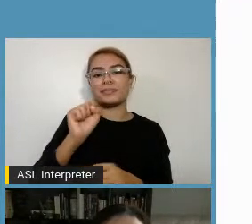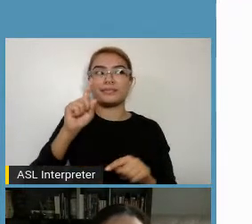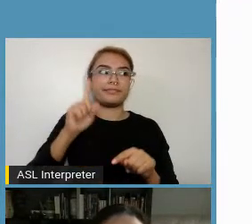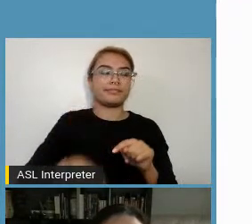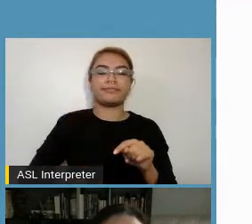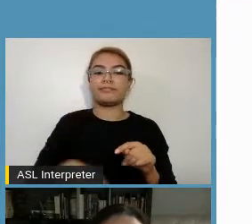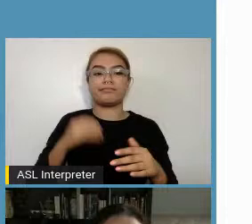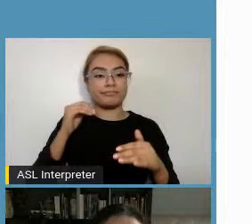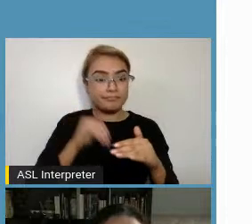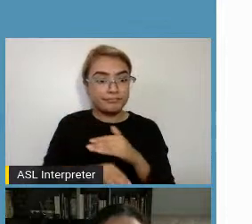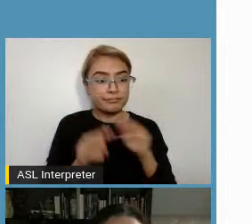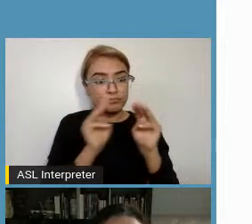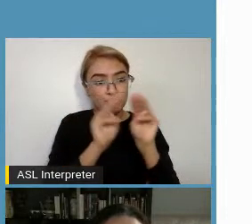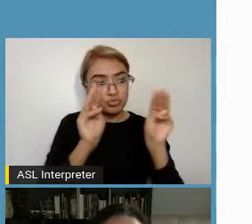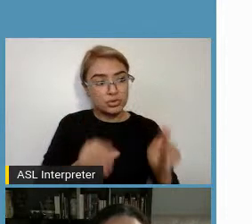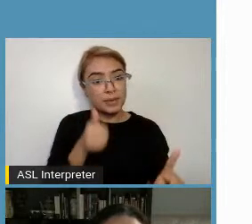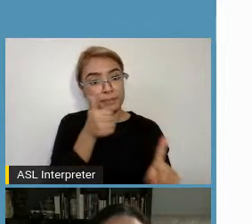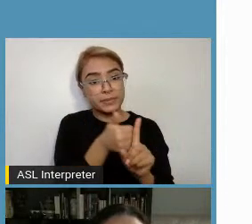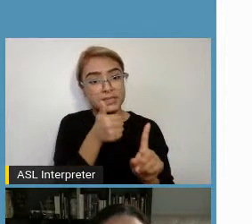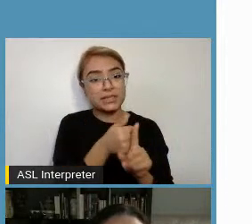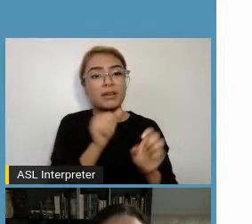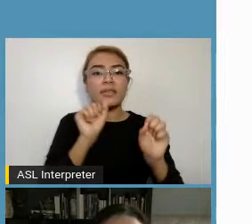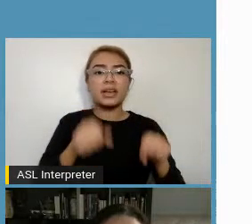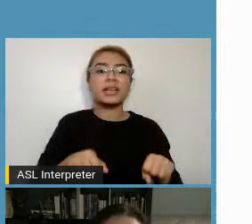itself, or sometimes they